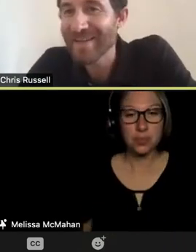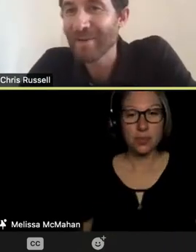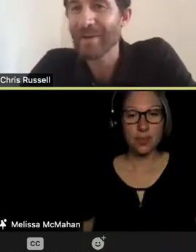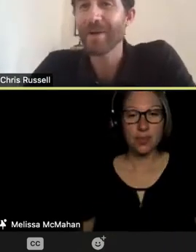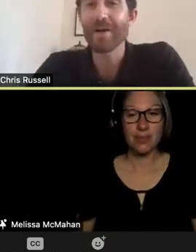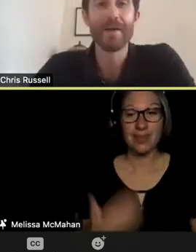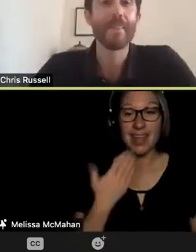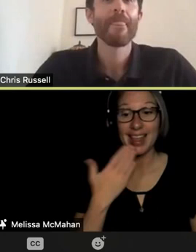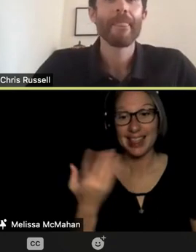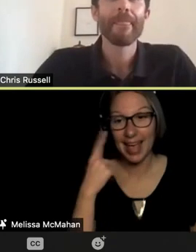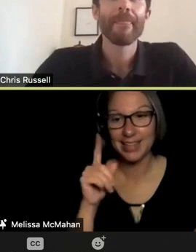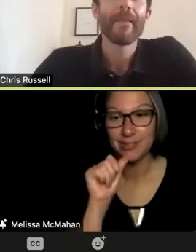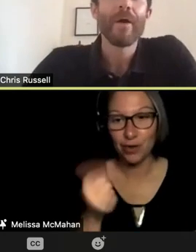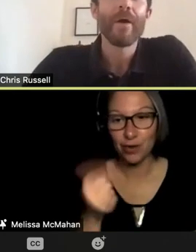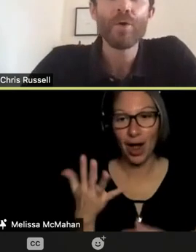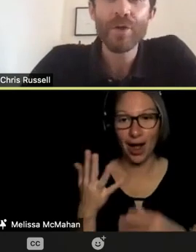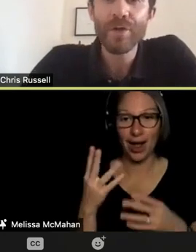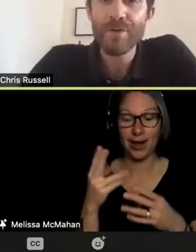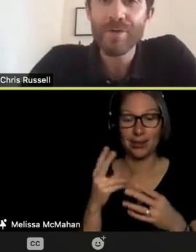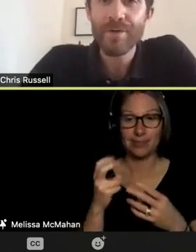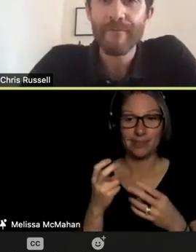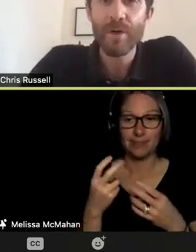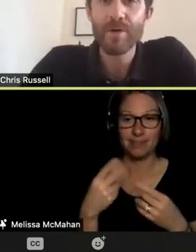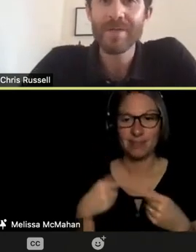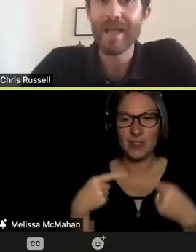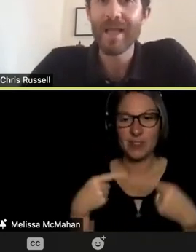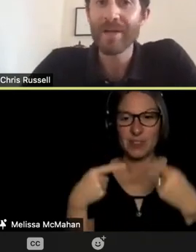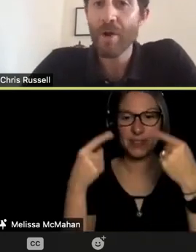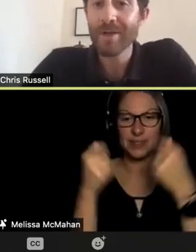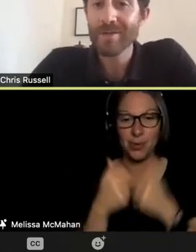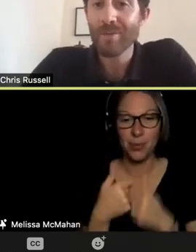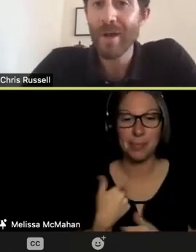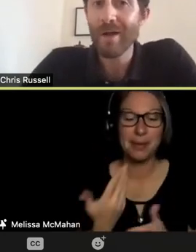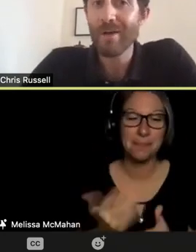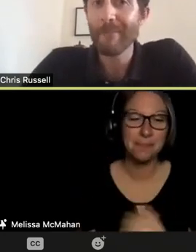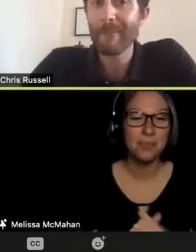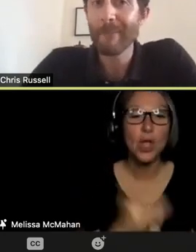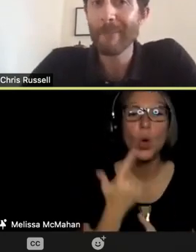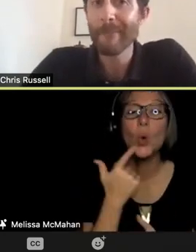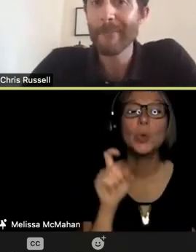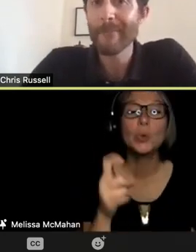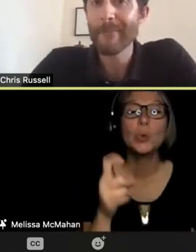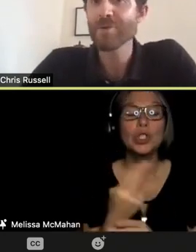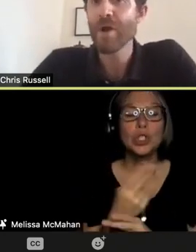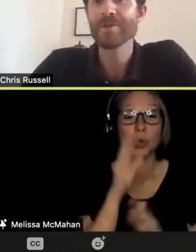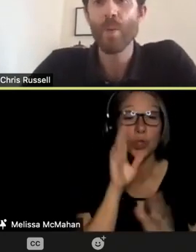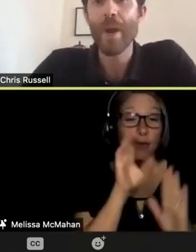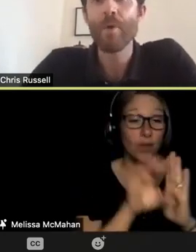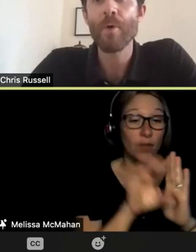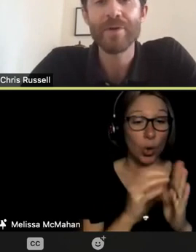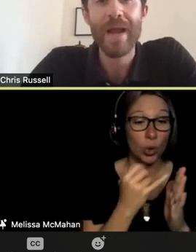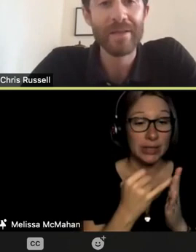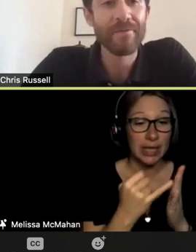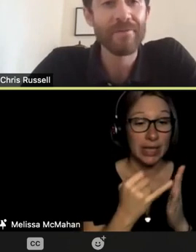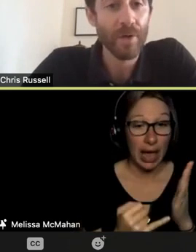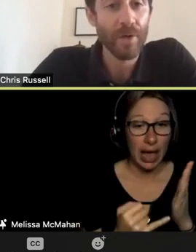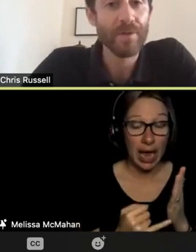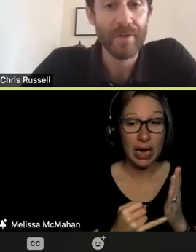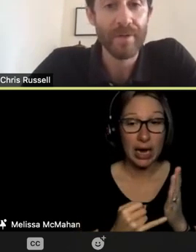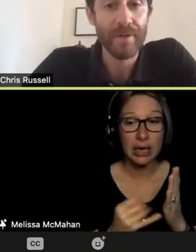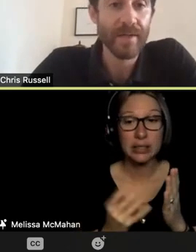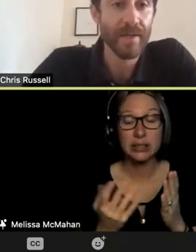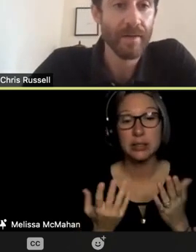Thanks for not tearing me apart. Who should use photos and line drawings? Well, line drawings are way more abstract